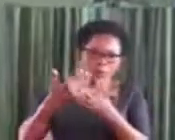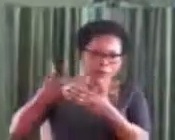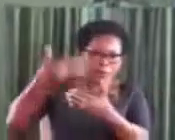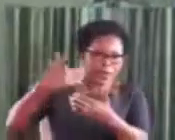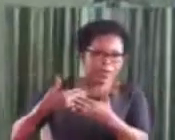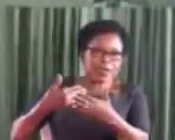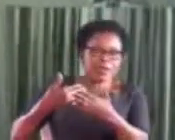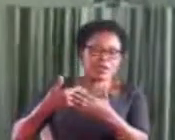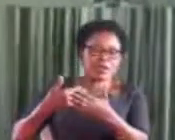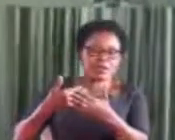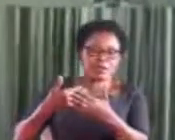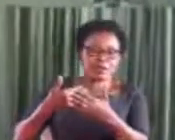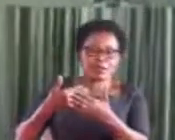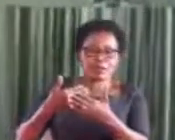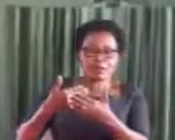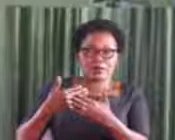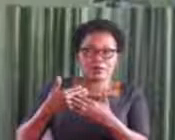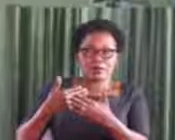The matter,